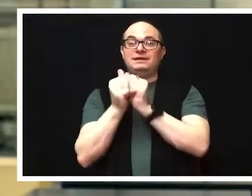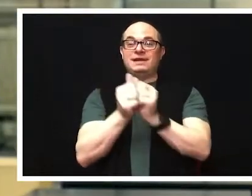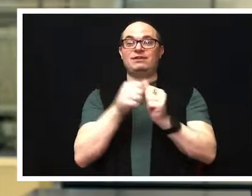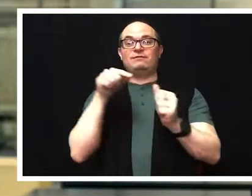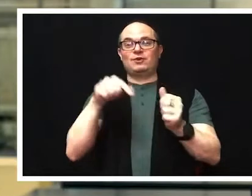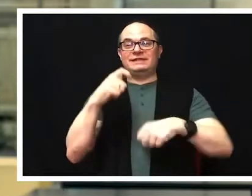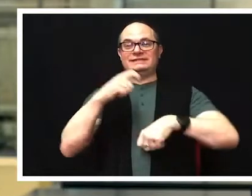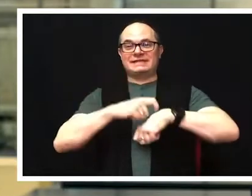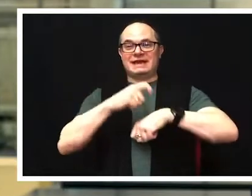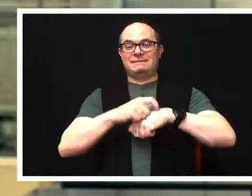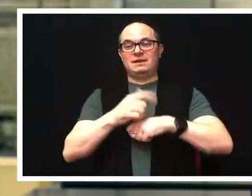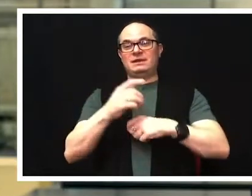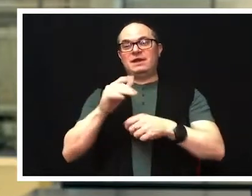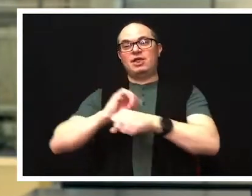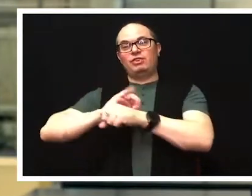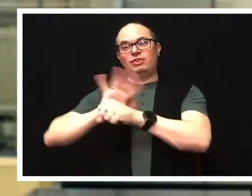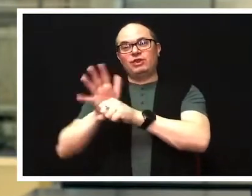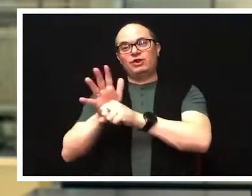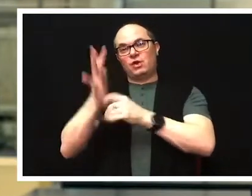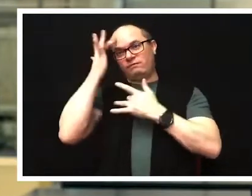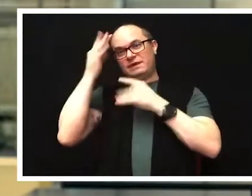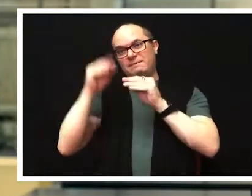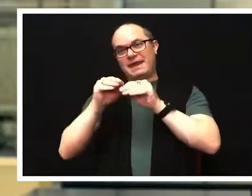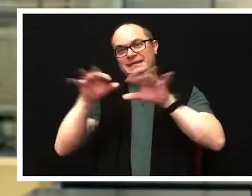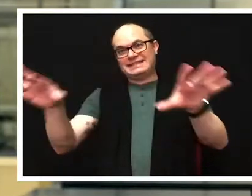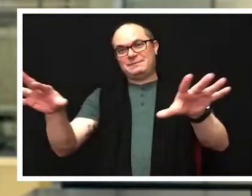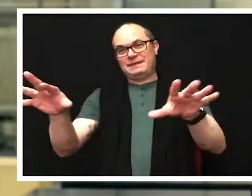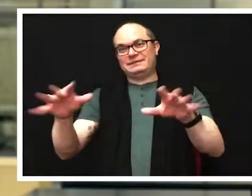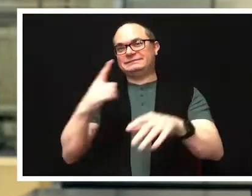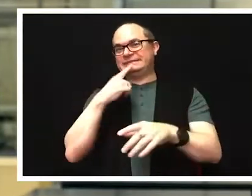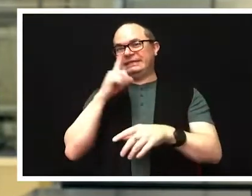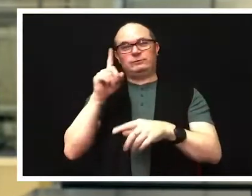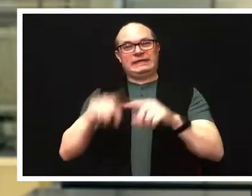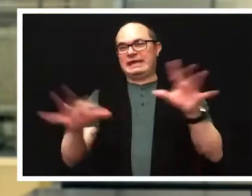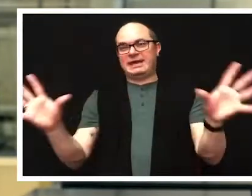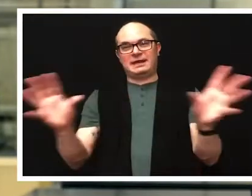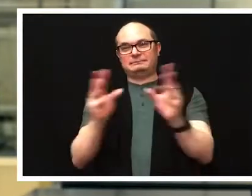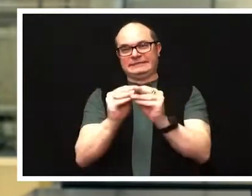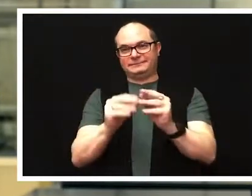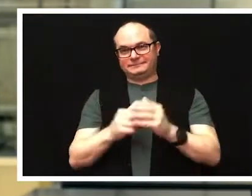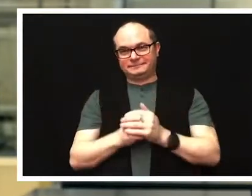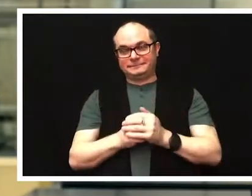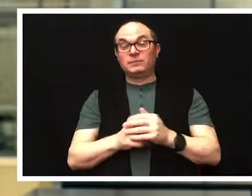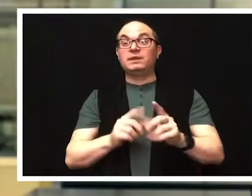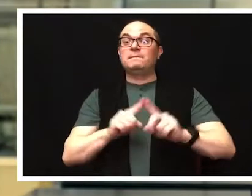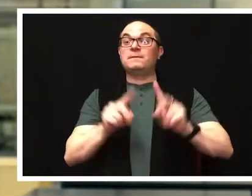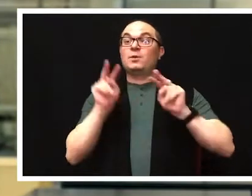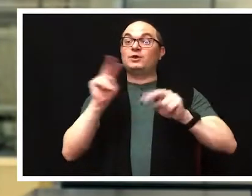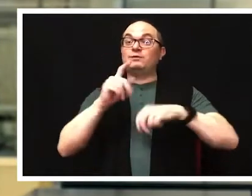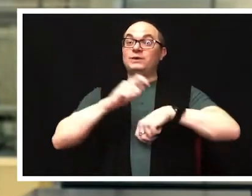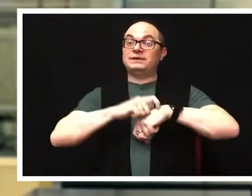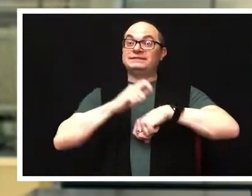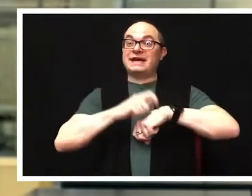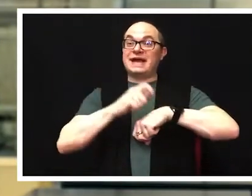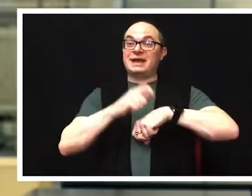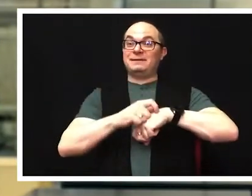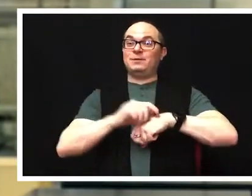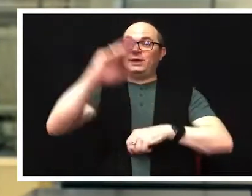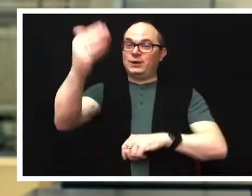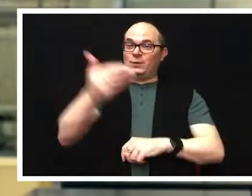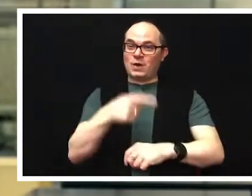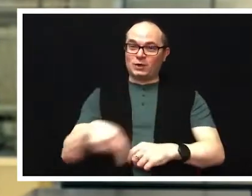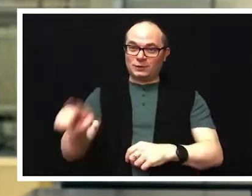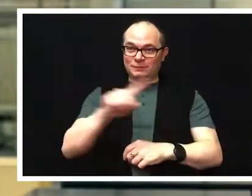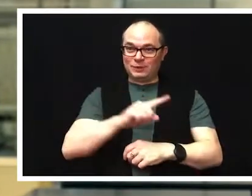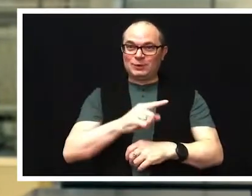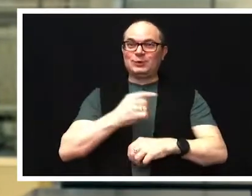momentous occasion, the COVID-19 pandemic has dictated otherwise. However, we look forward to a time when we can heartily